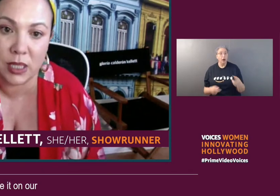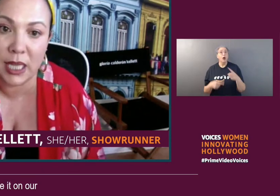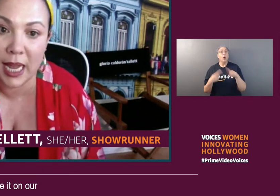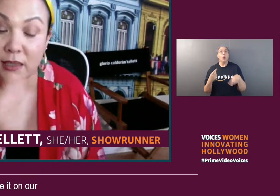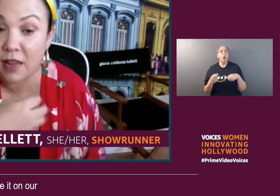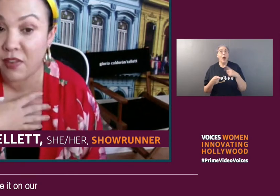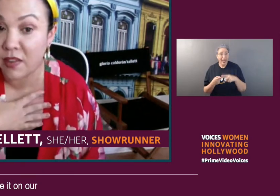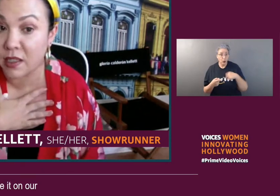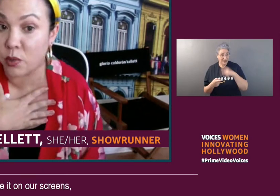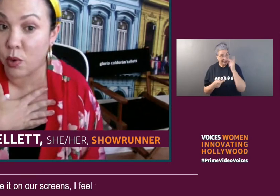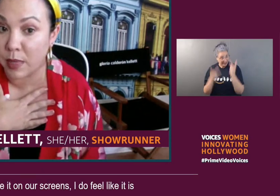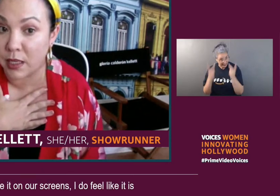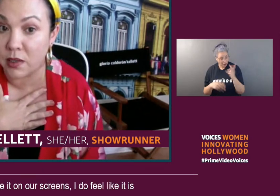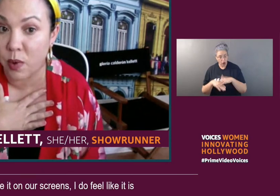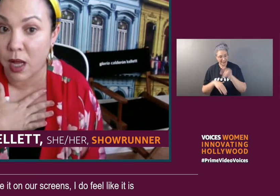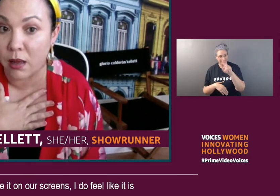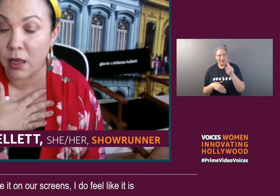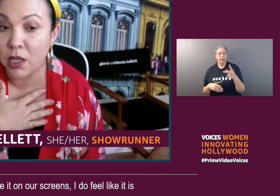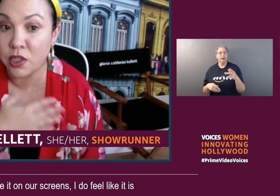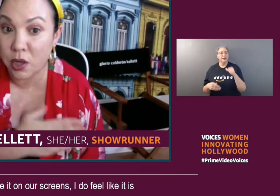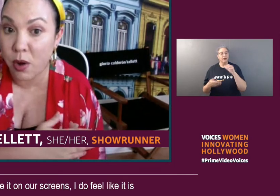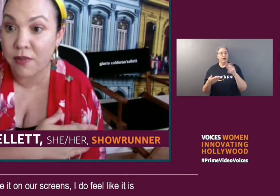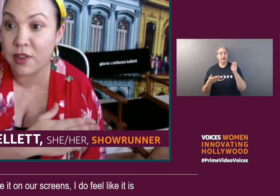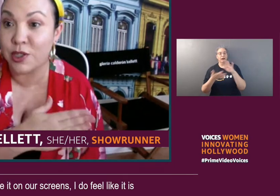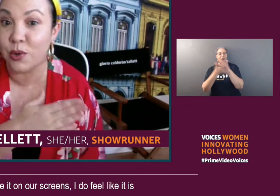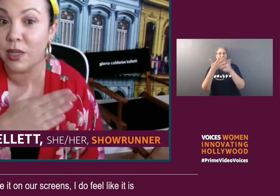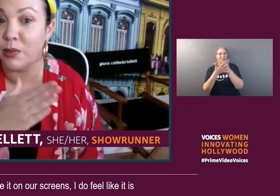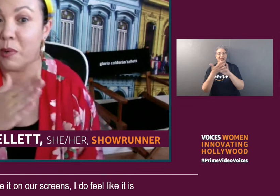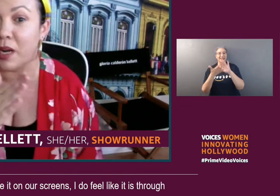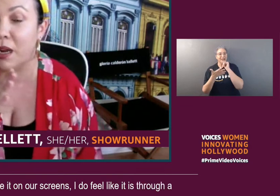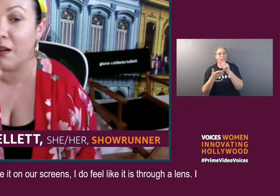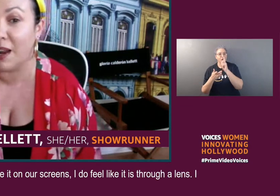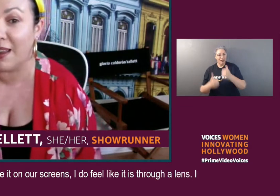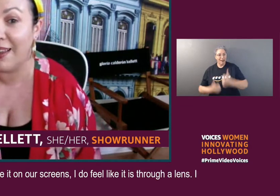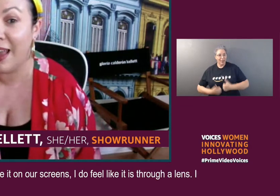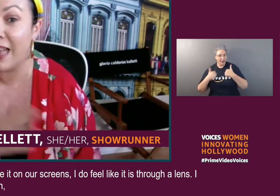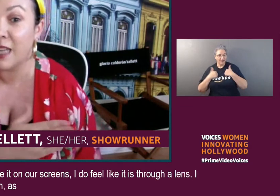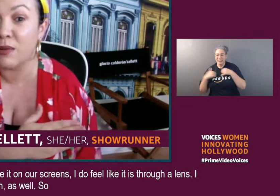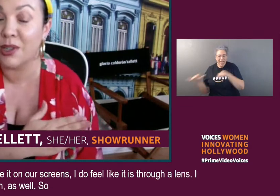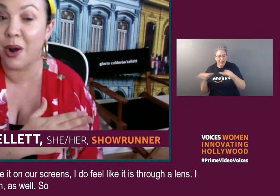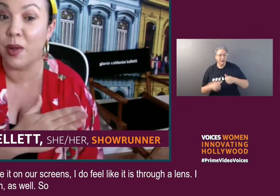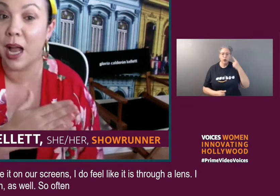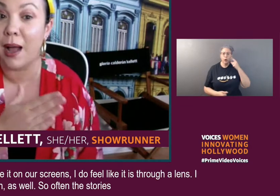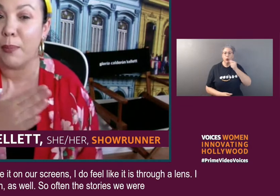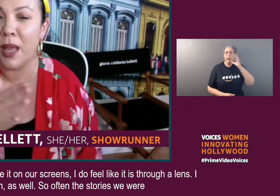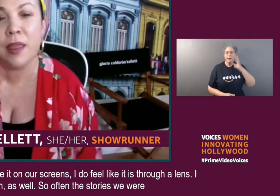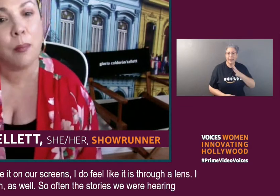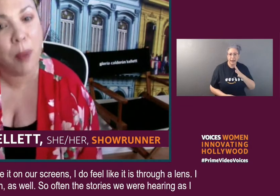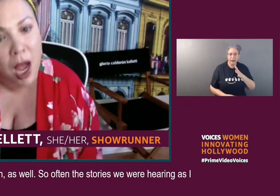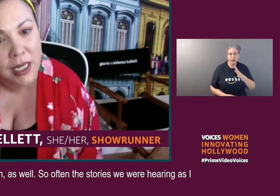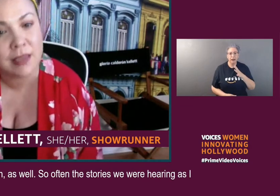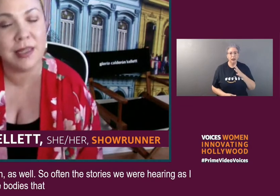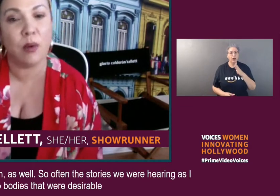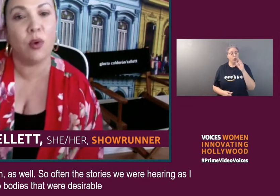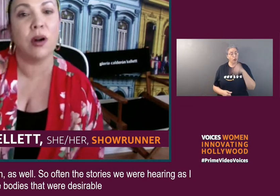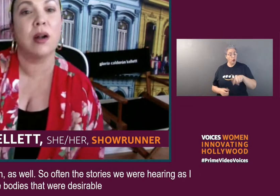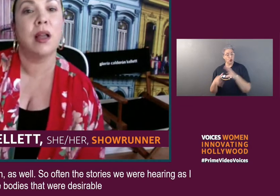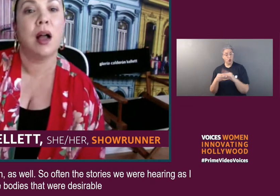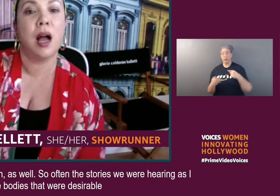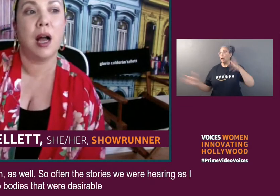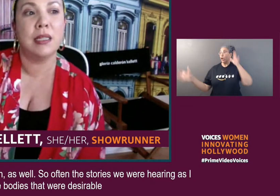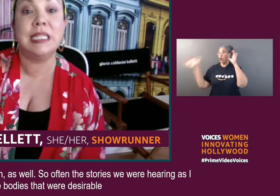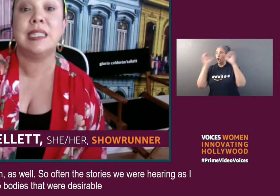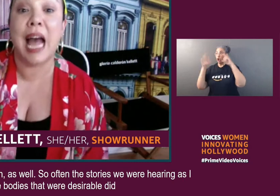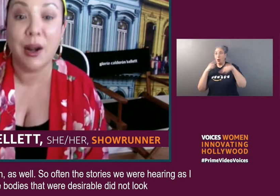it is through a lens. I feel this as a woman as well. So often the stories we were hearing as I was growing up, the bodies that